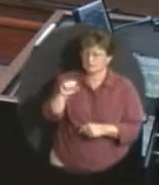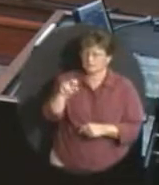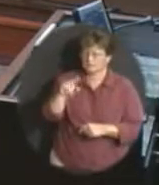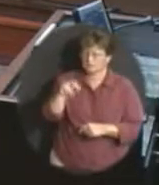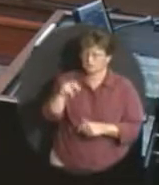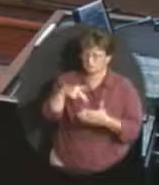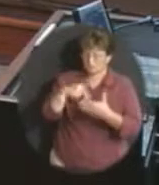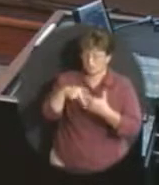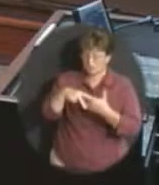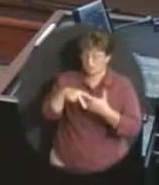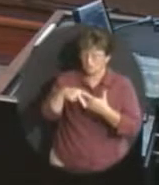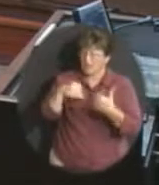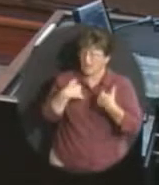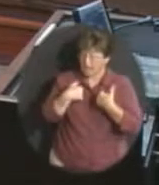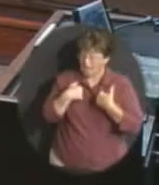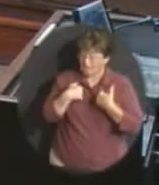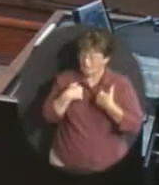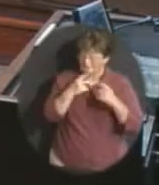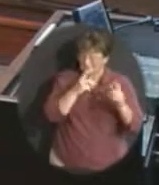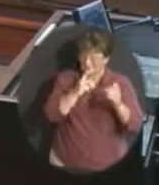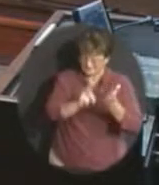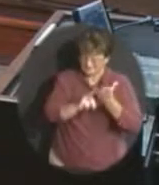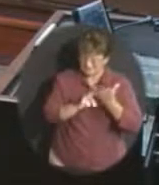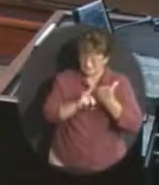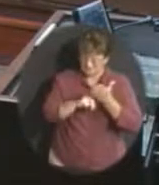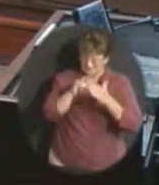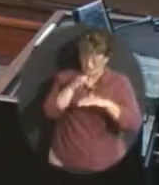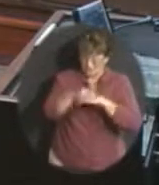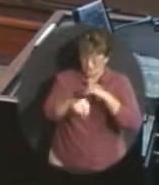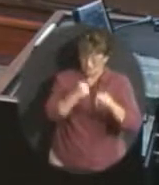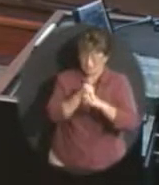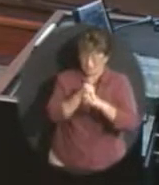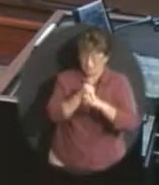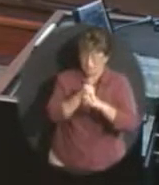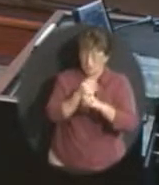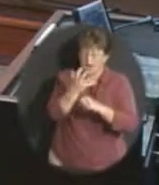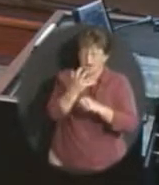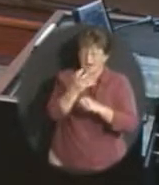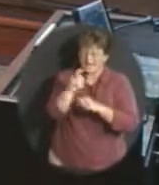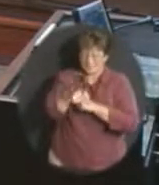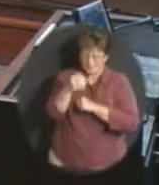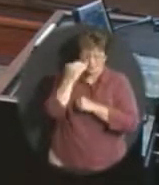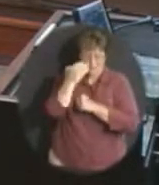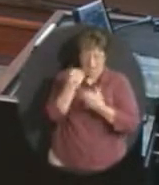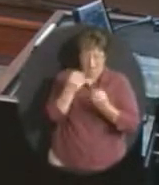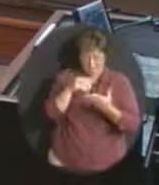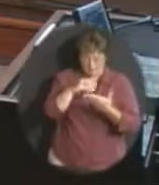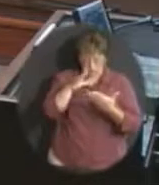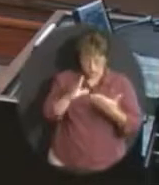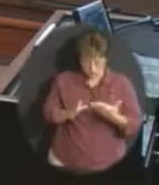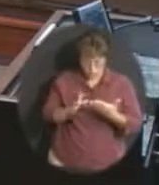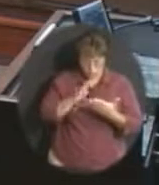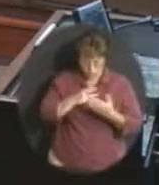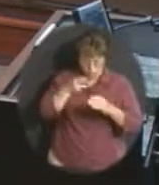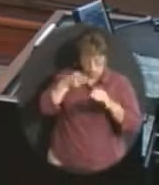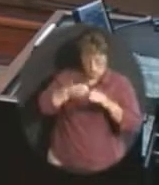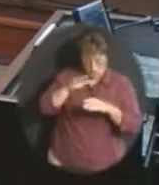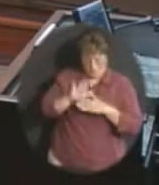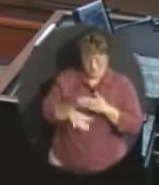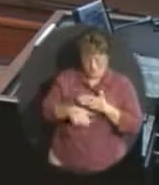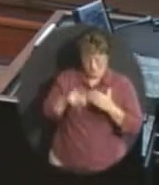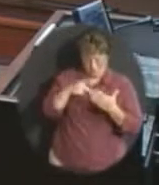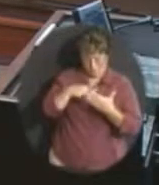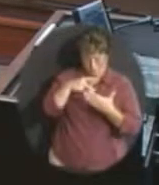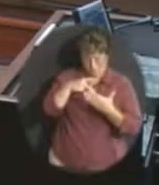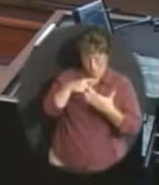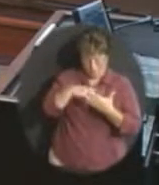on that early in the year. I'd like to know how many student athletes participated in that and were able to get that baseline reading done for